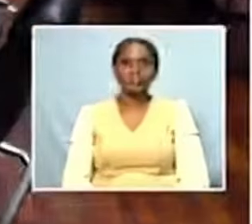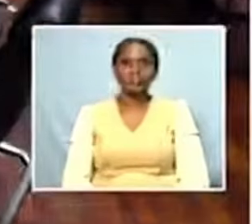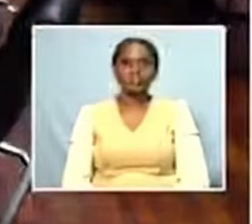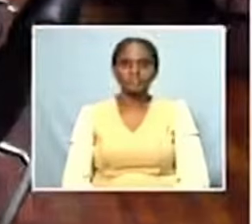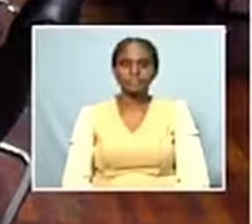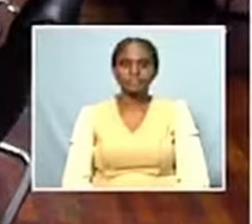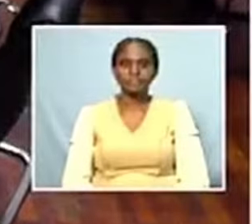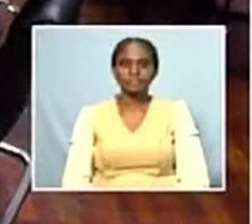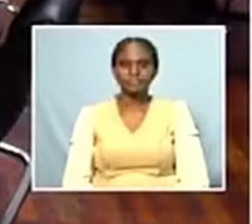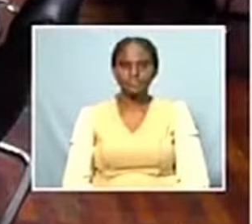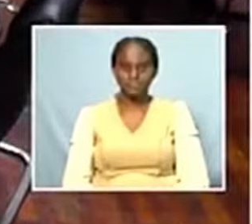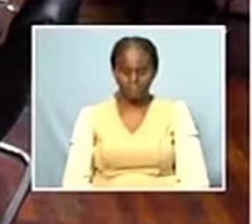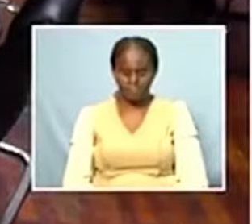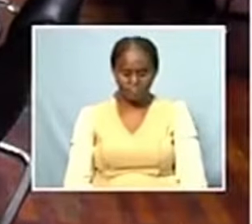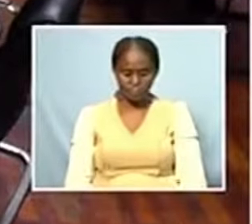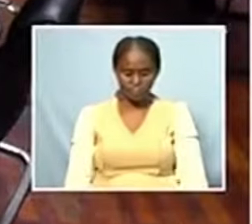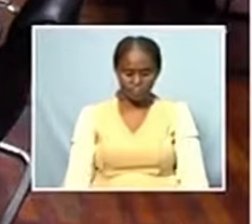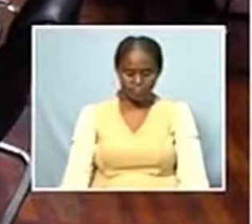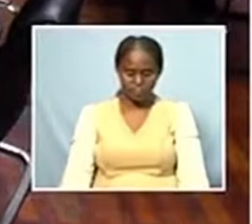Thank you,